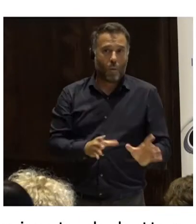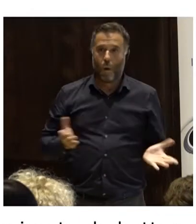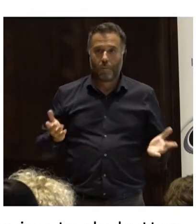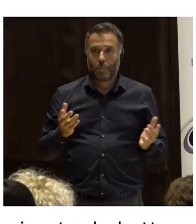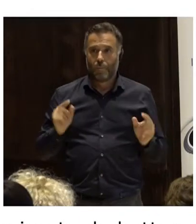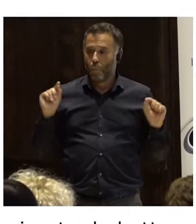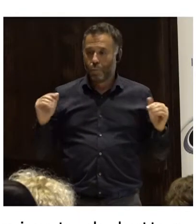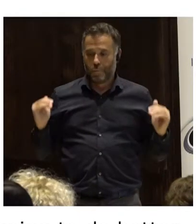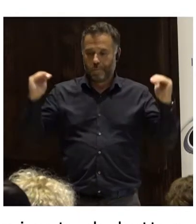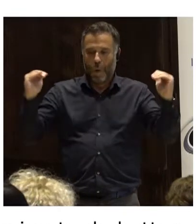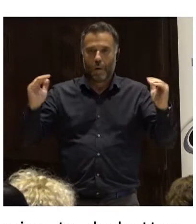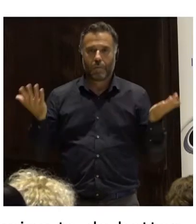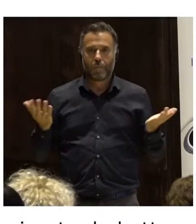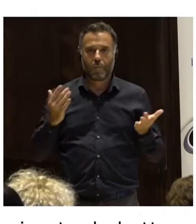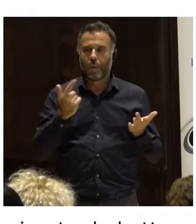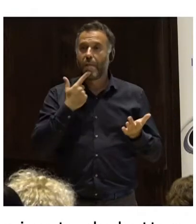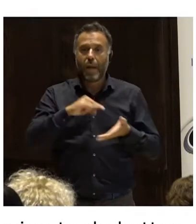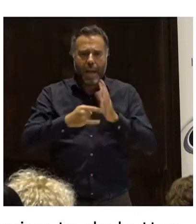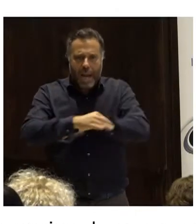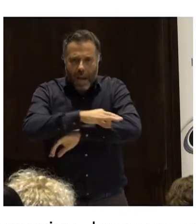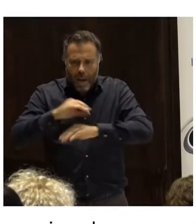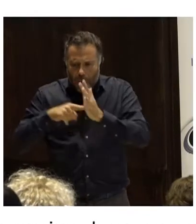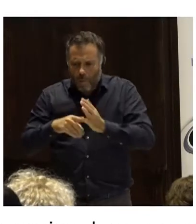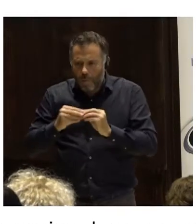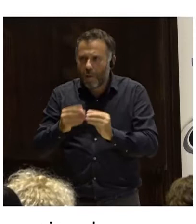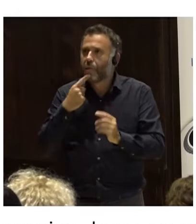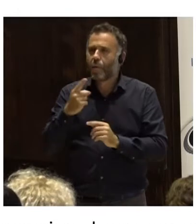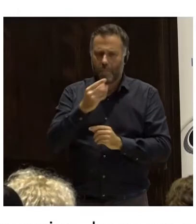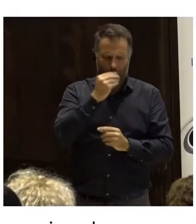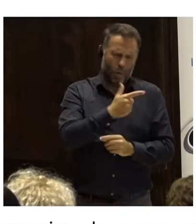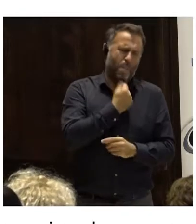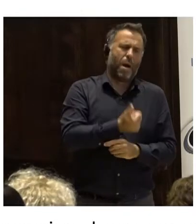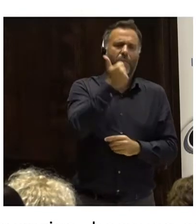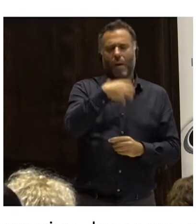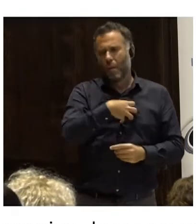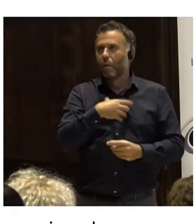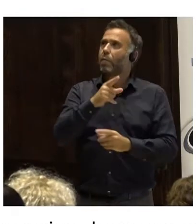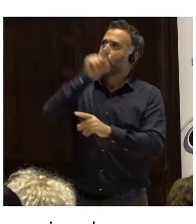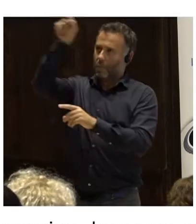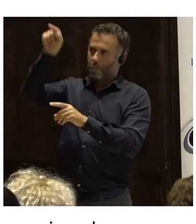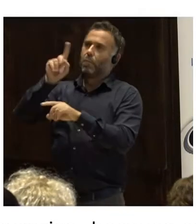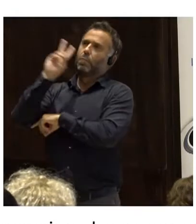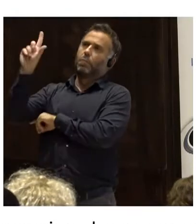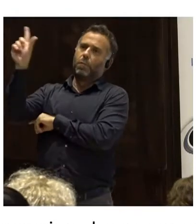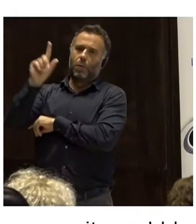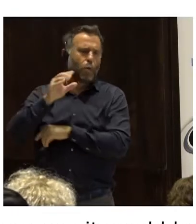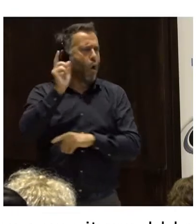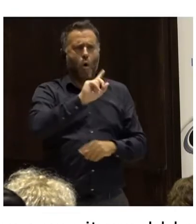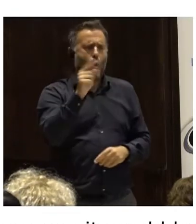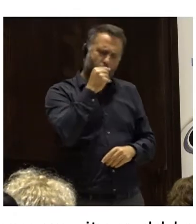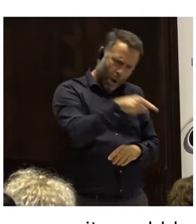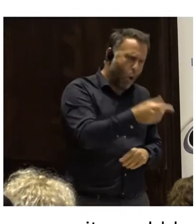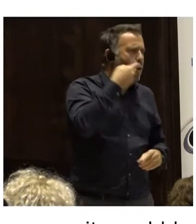virtual way because it'll be so much easier than programming the robot? And we always say, no, all those physical experiences when they're younger